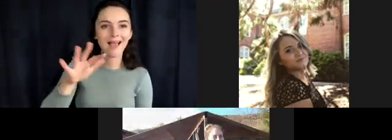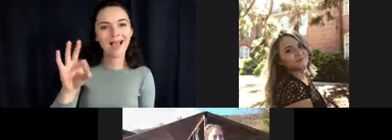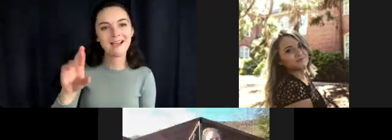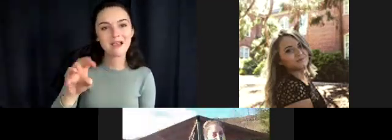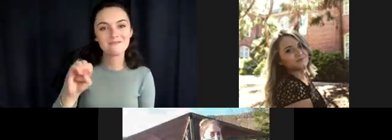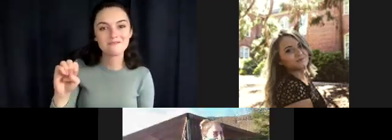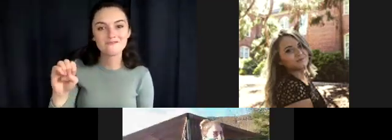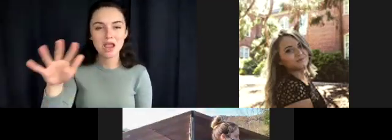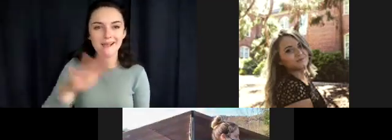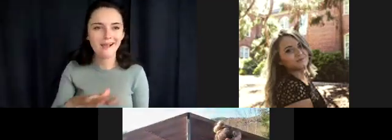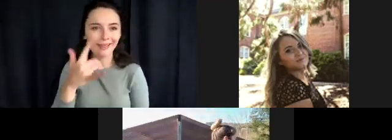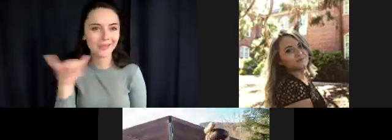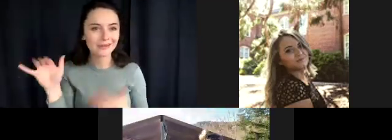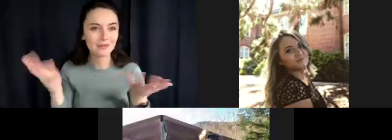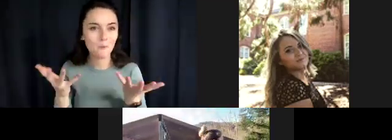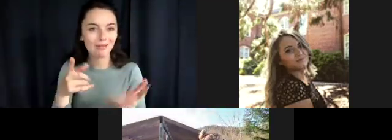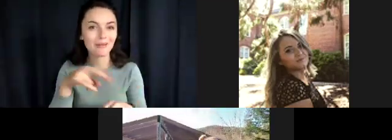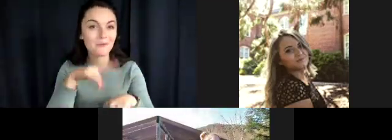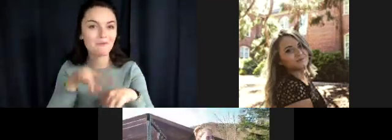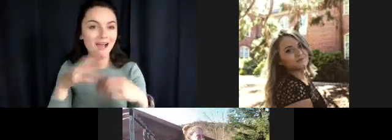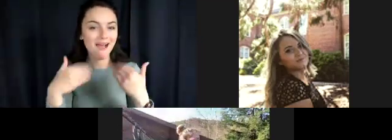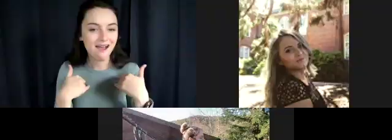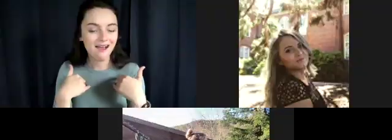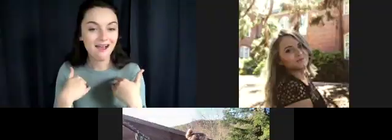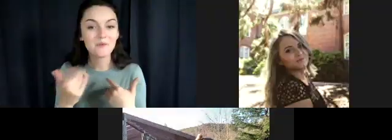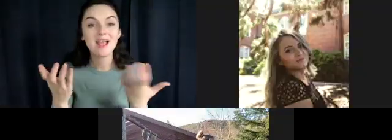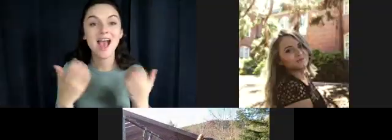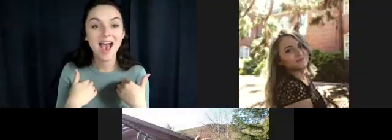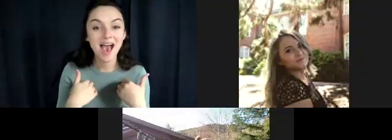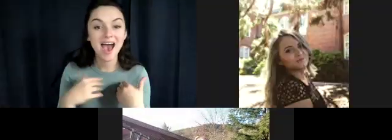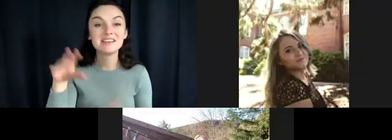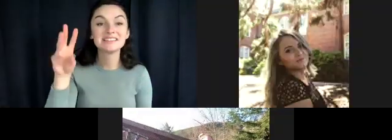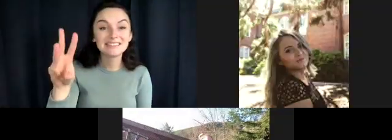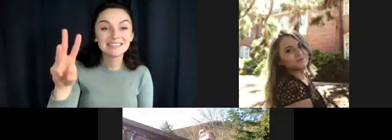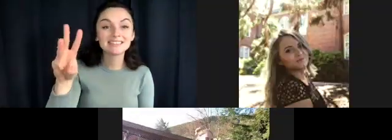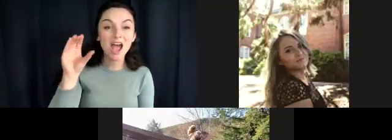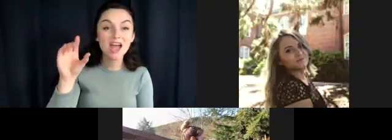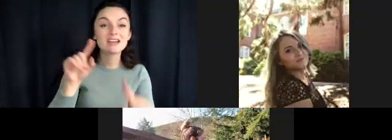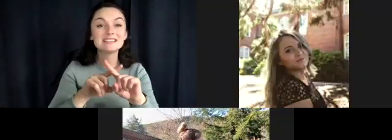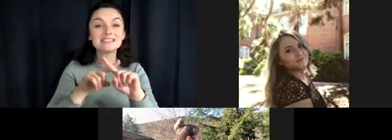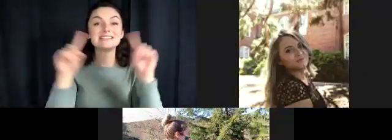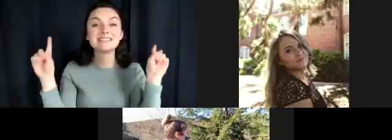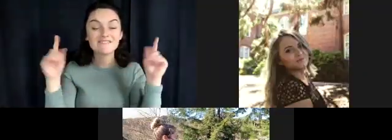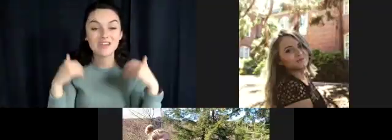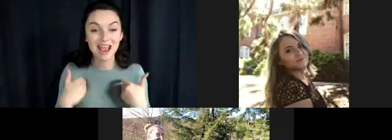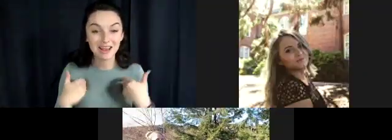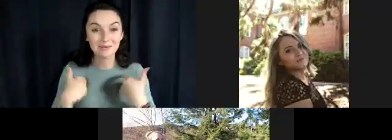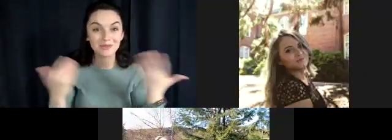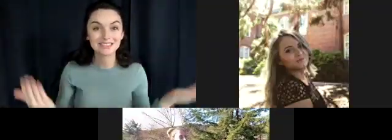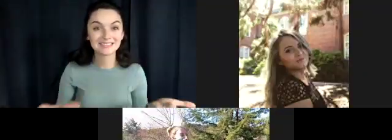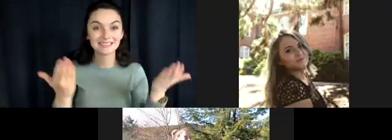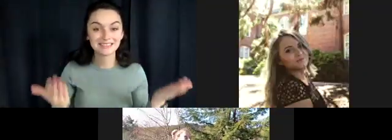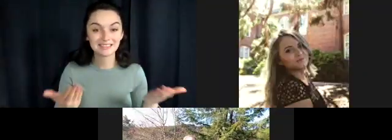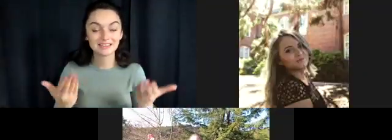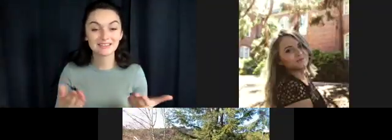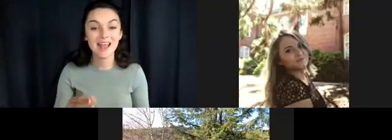like their natural habitats. And we actually have over 600 different animals here at Wildlife Safari and over